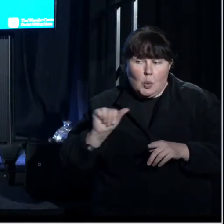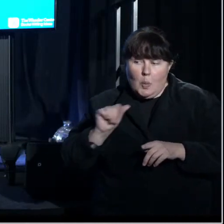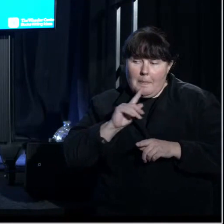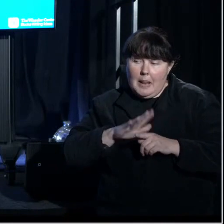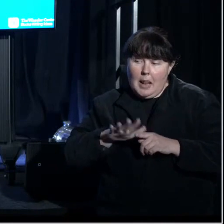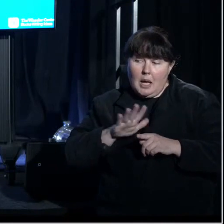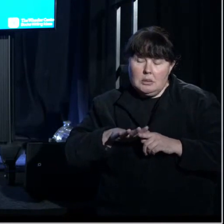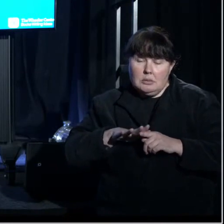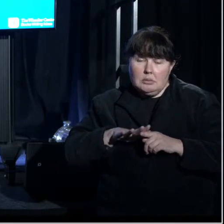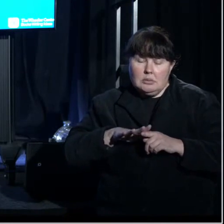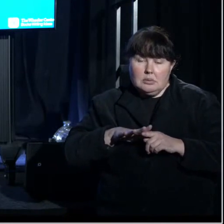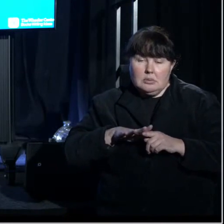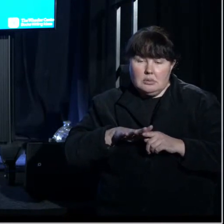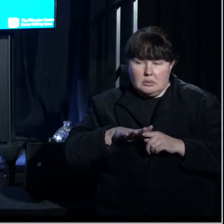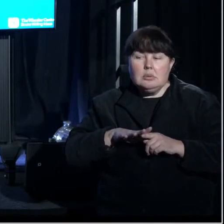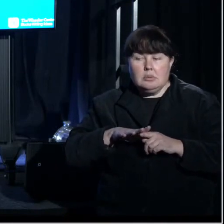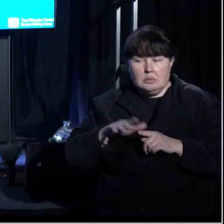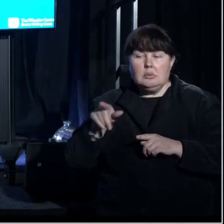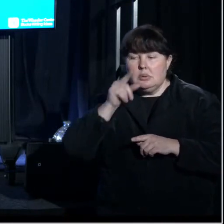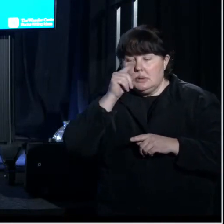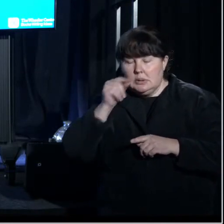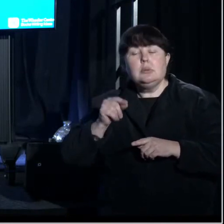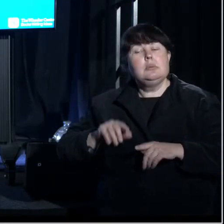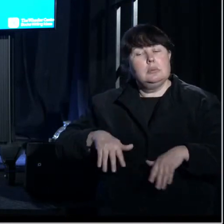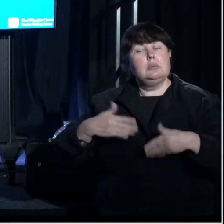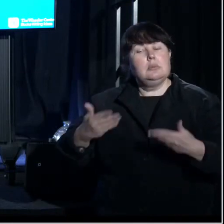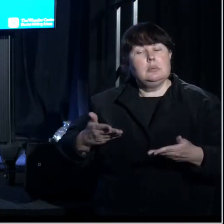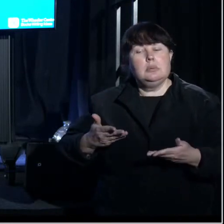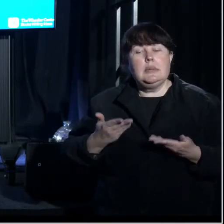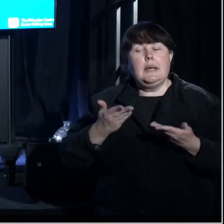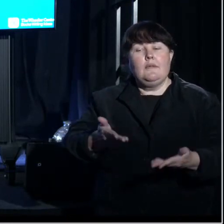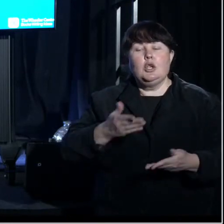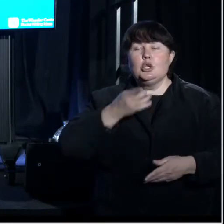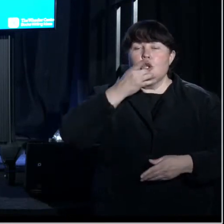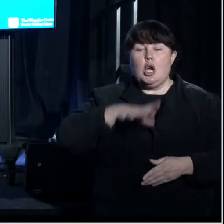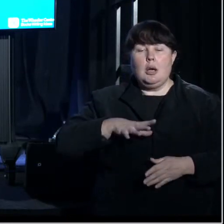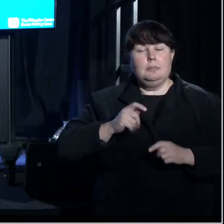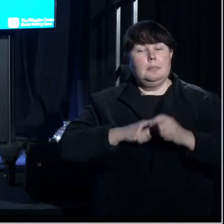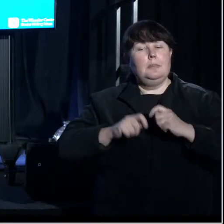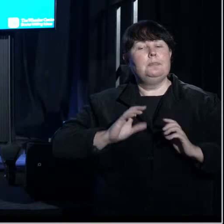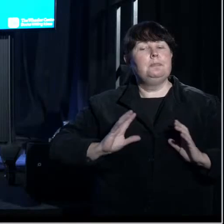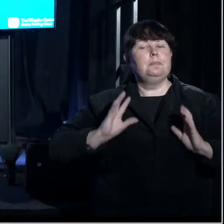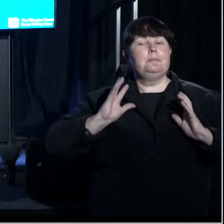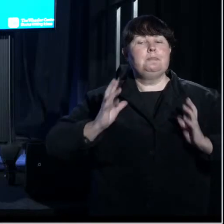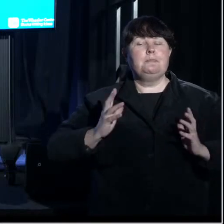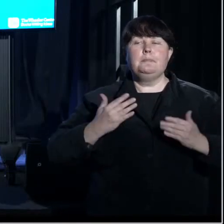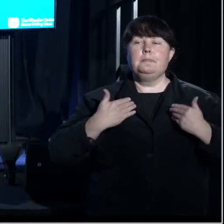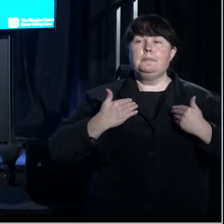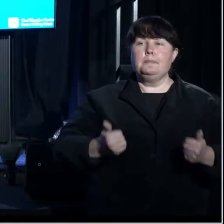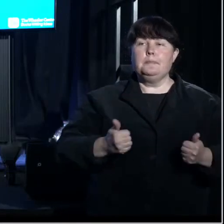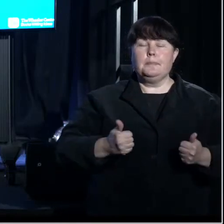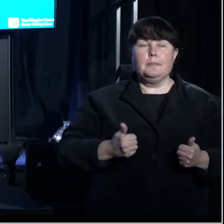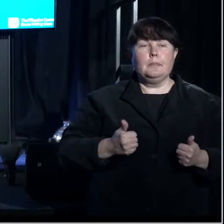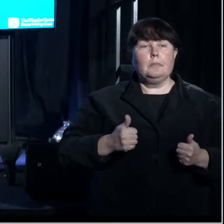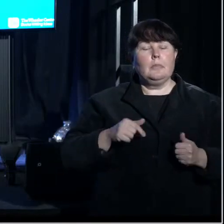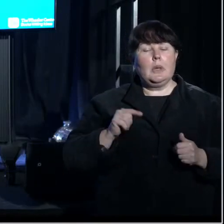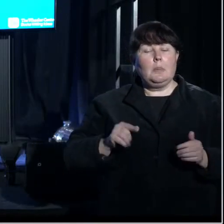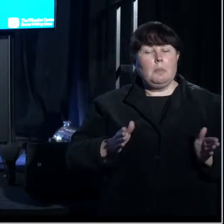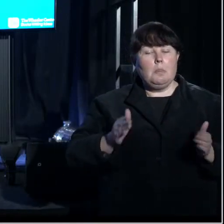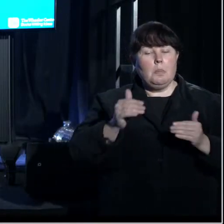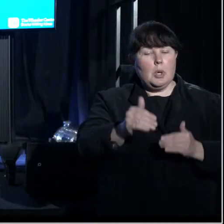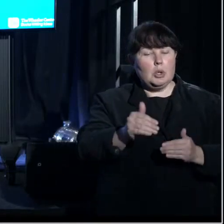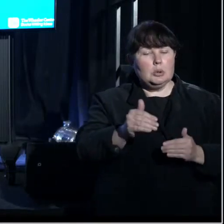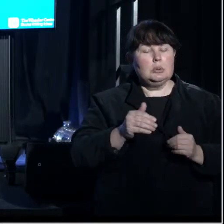husks nourish, your child will fatten. outgrow this box, stealth